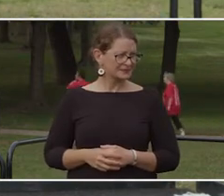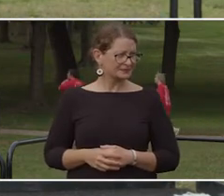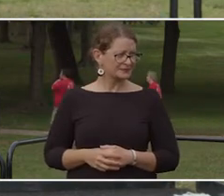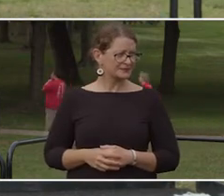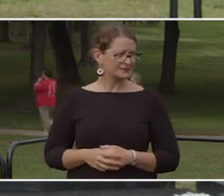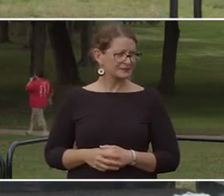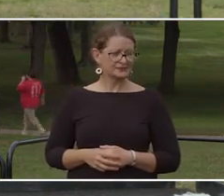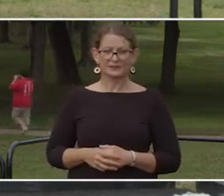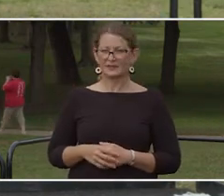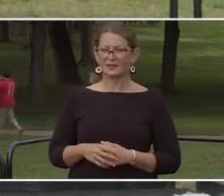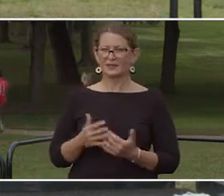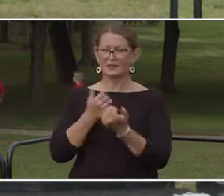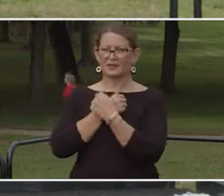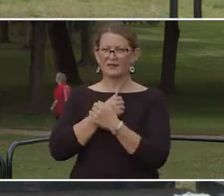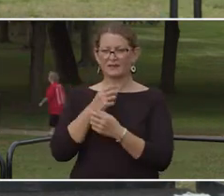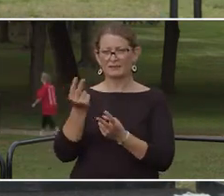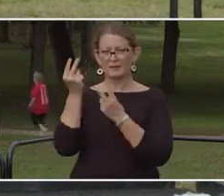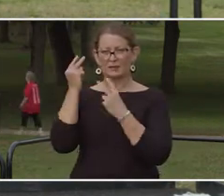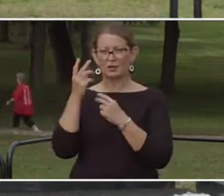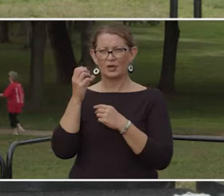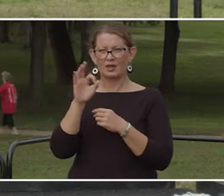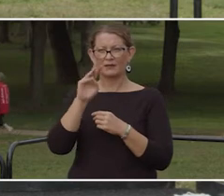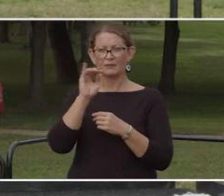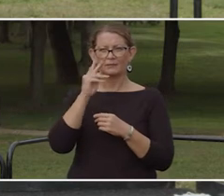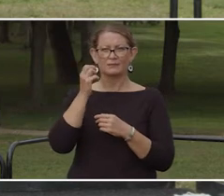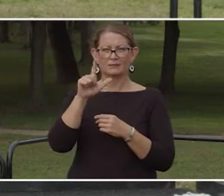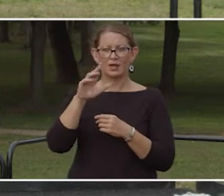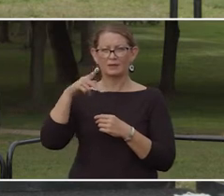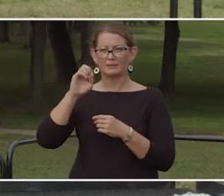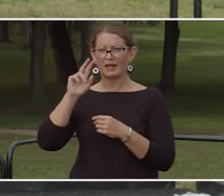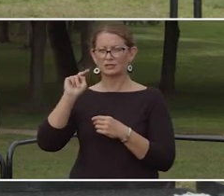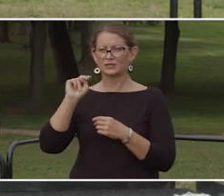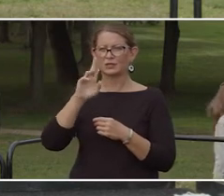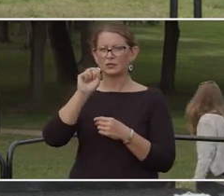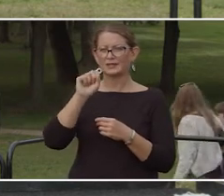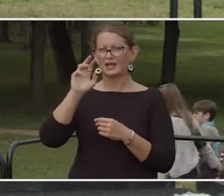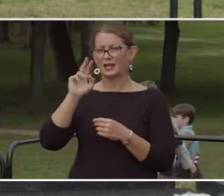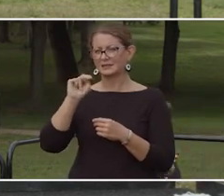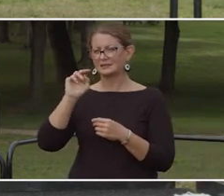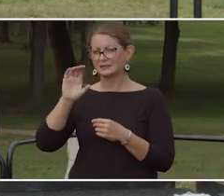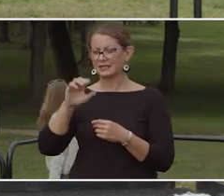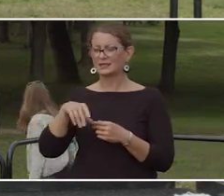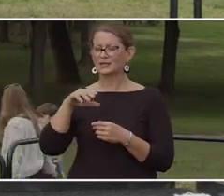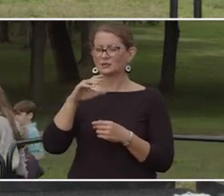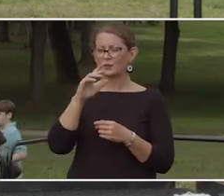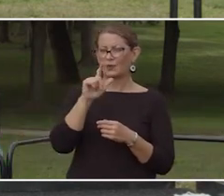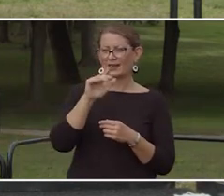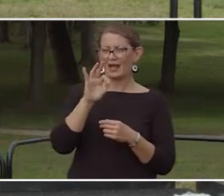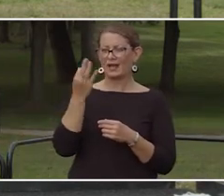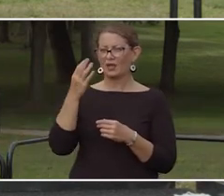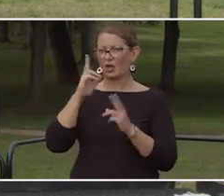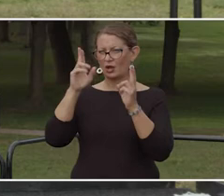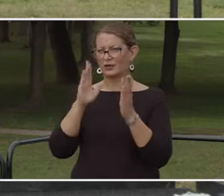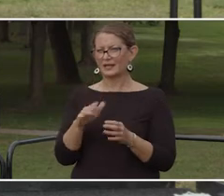In loving memory of Lance Corporal Tony Michael Patterson, USMC 2019 honoree, Vietnam